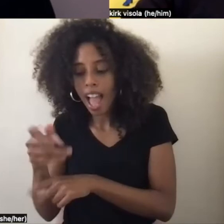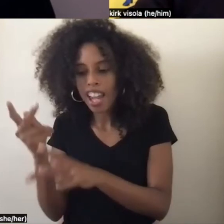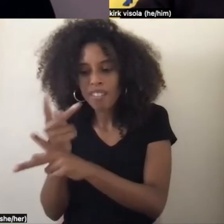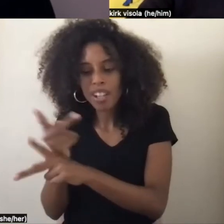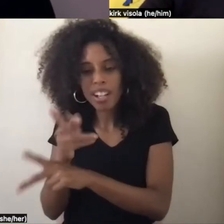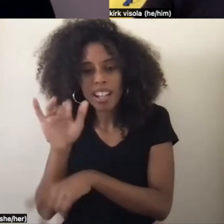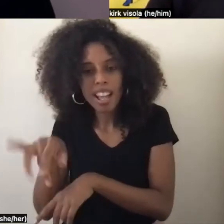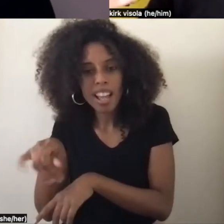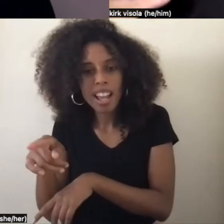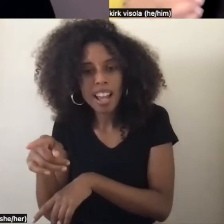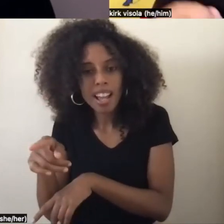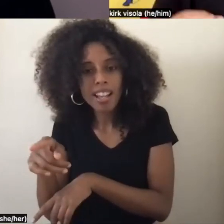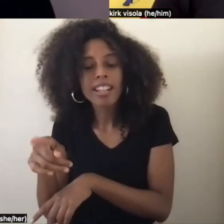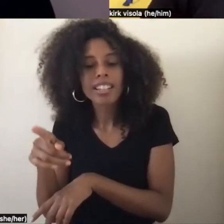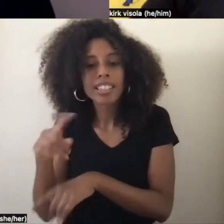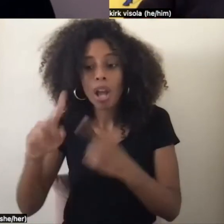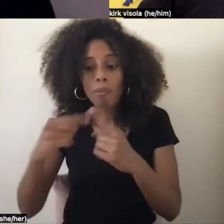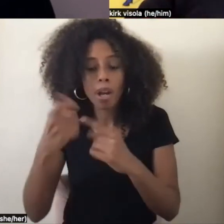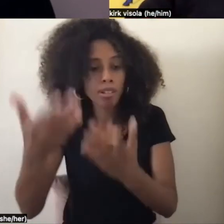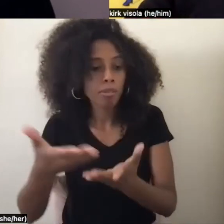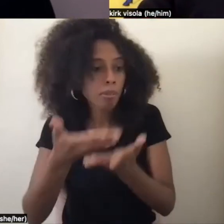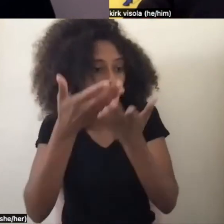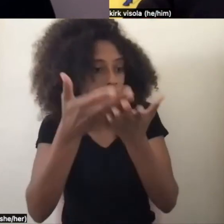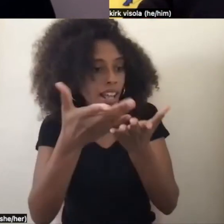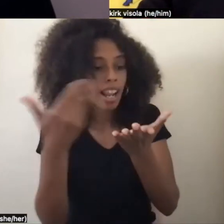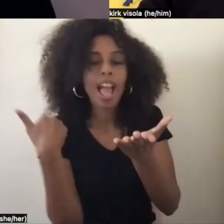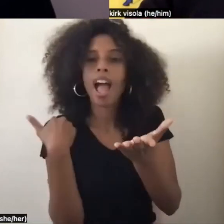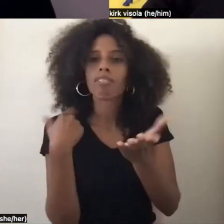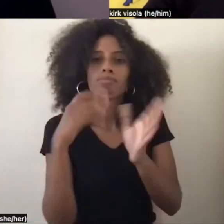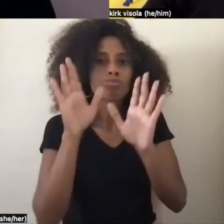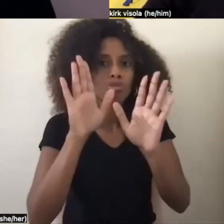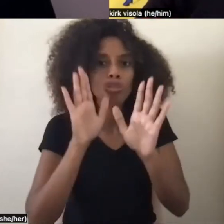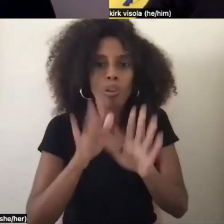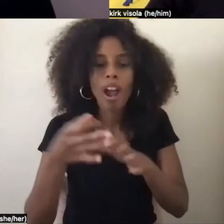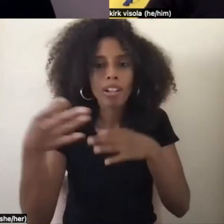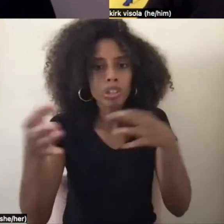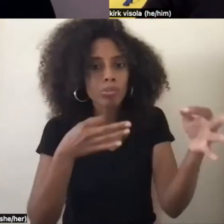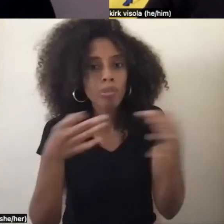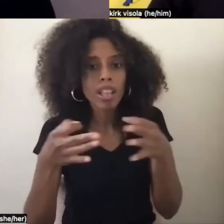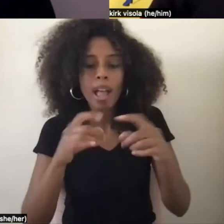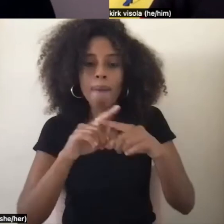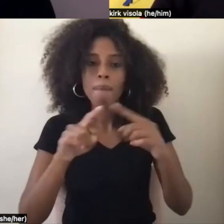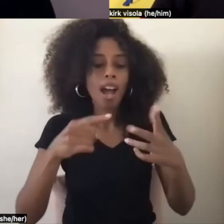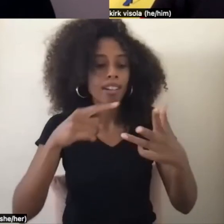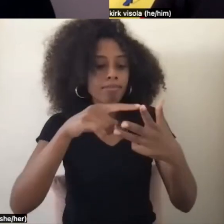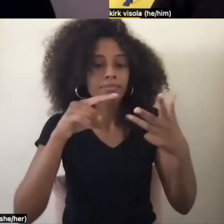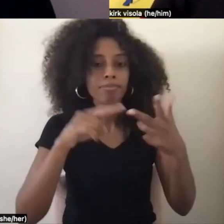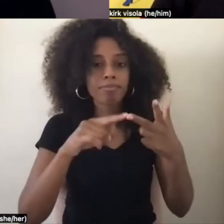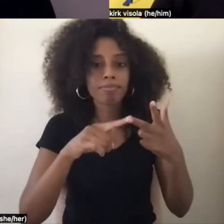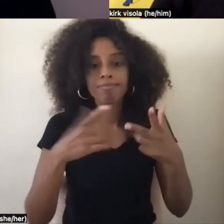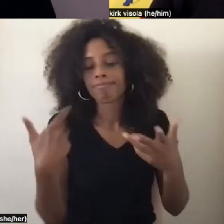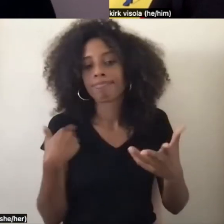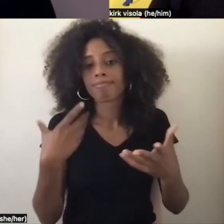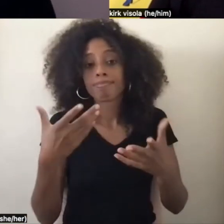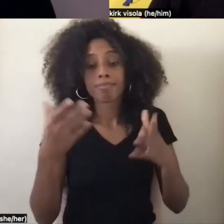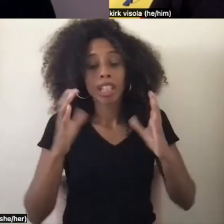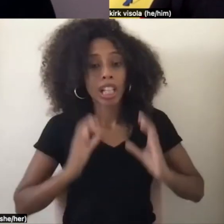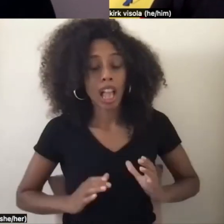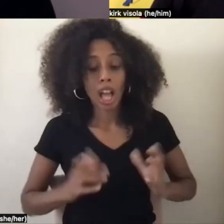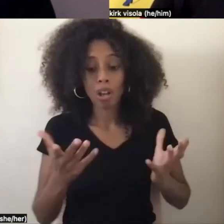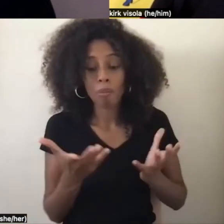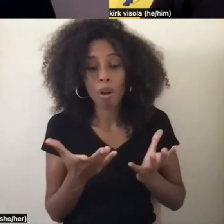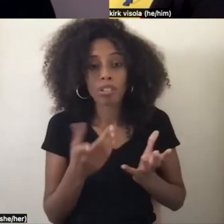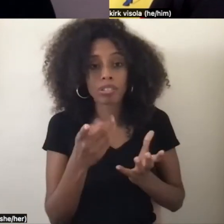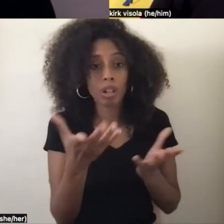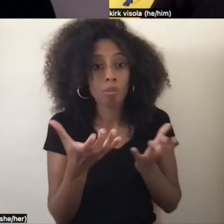you present them something, have a great explanation. But bottom line, if the client wants to do whatever they want to do, just make sure you get